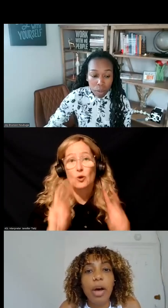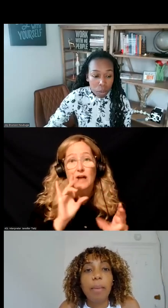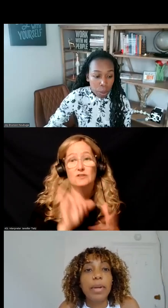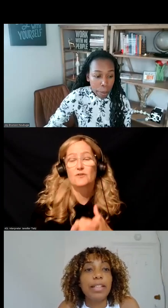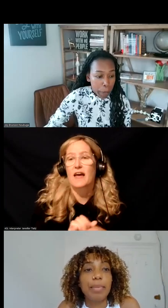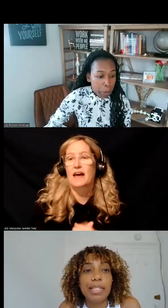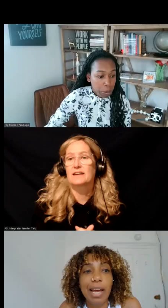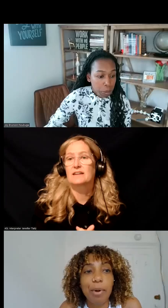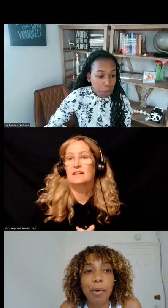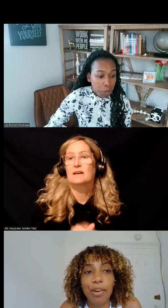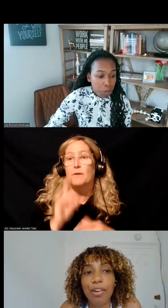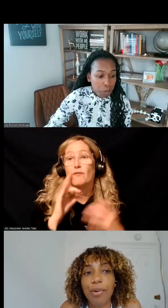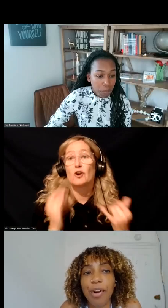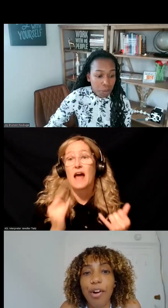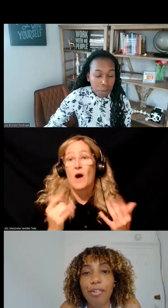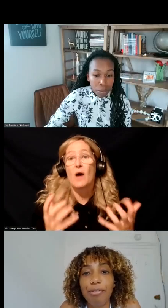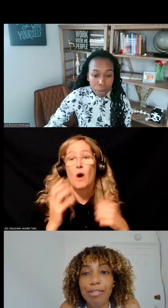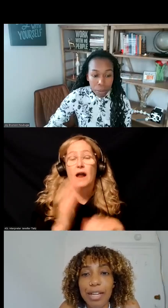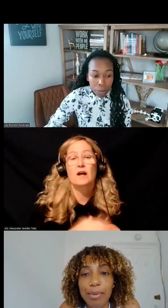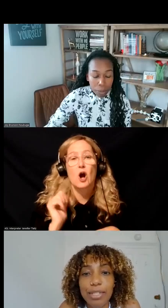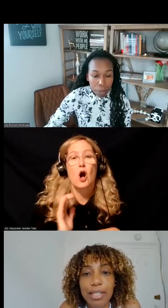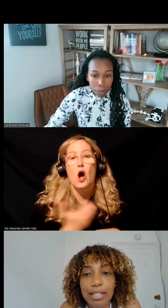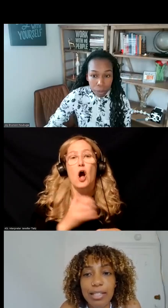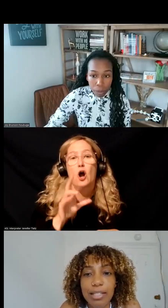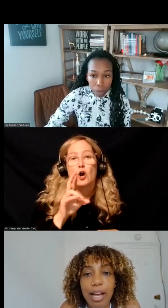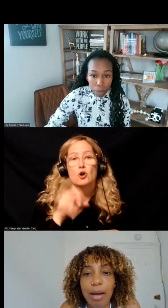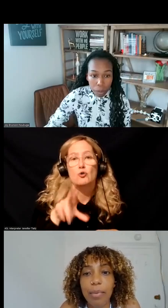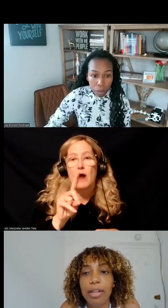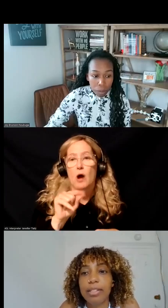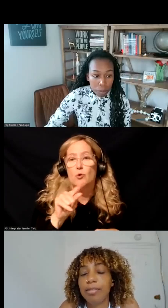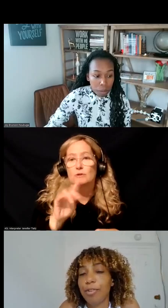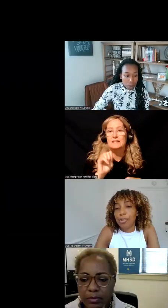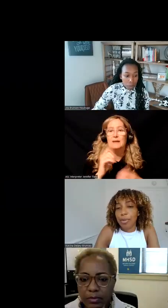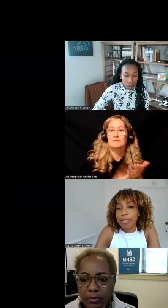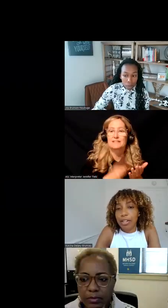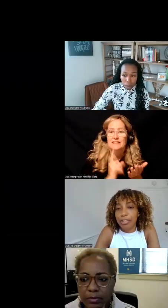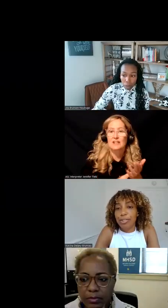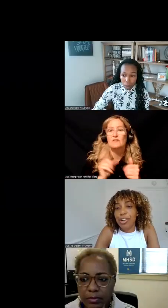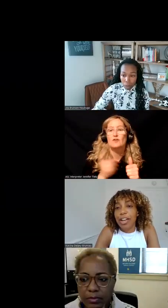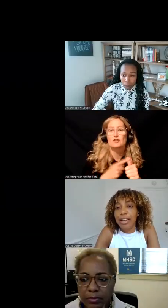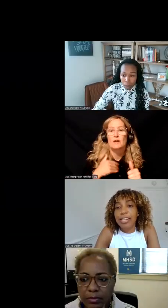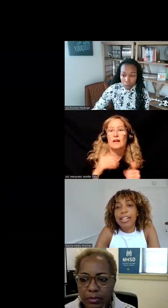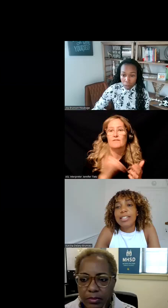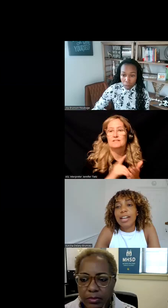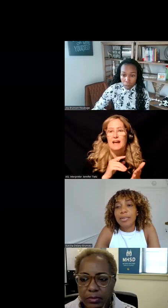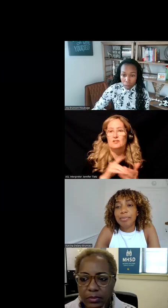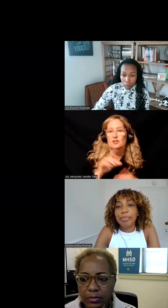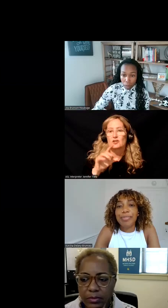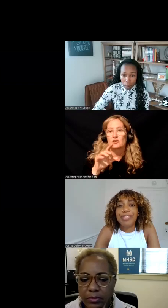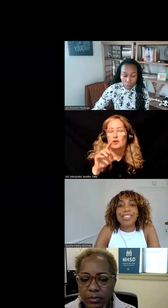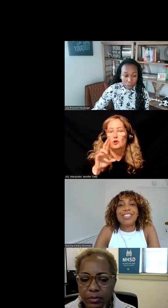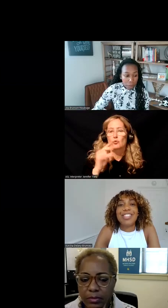that. But in the meantime, I want to call forward our roundtable discussants. First, we have Dr. Rochelle